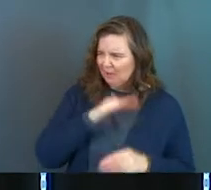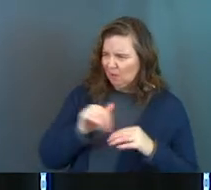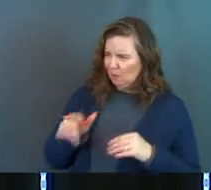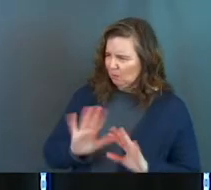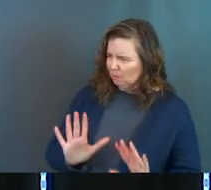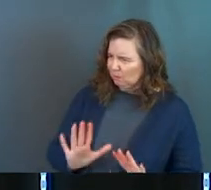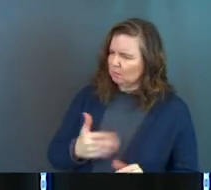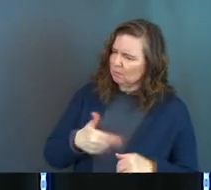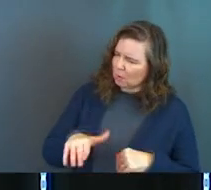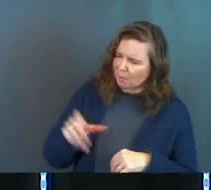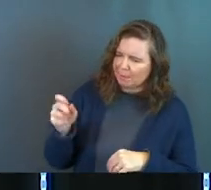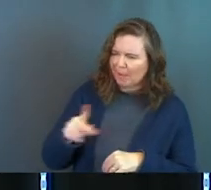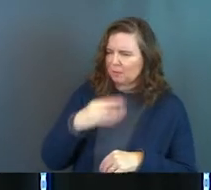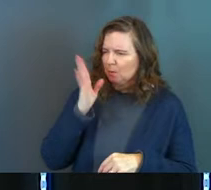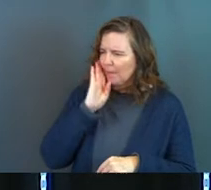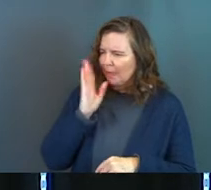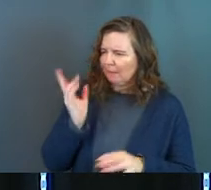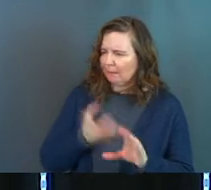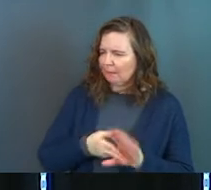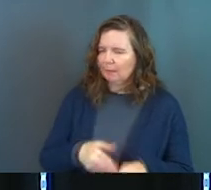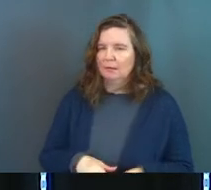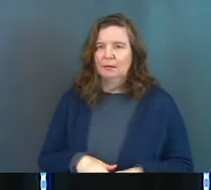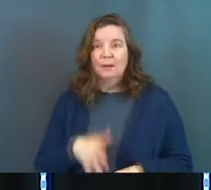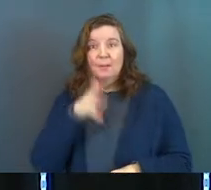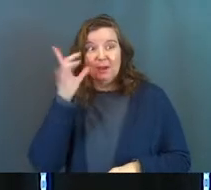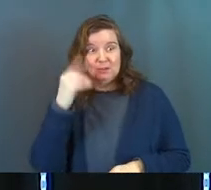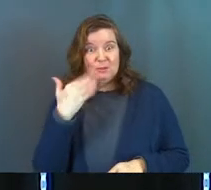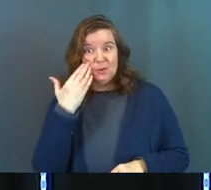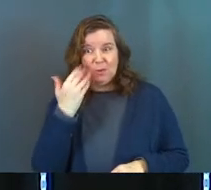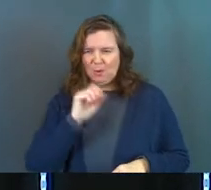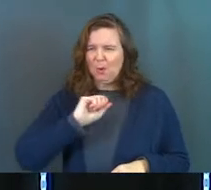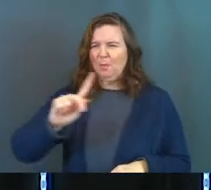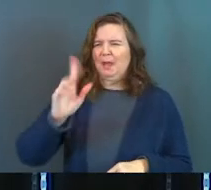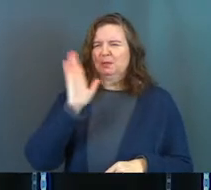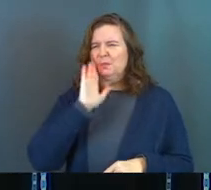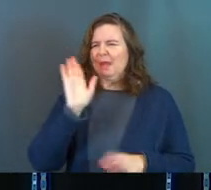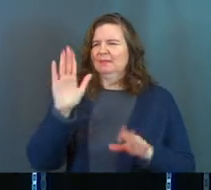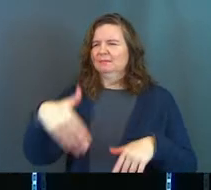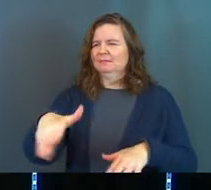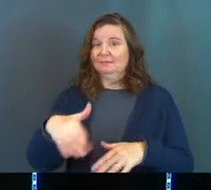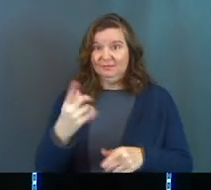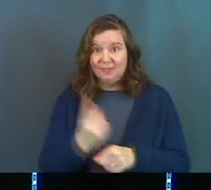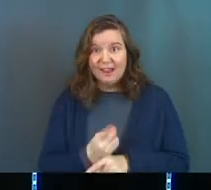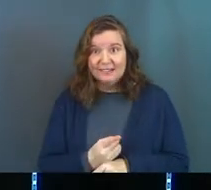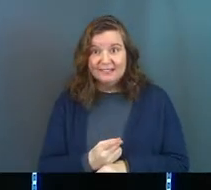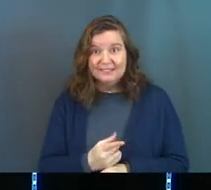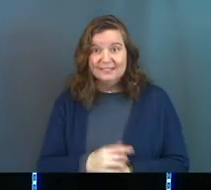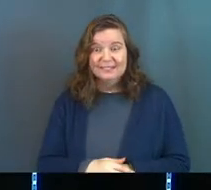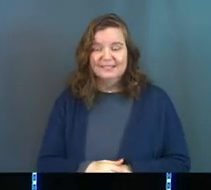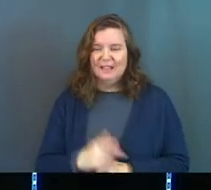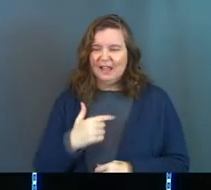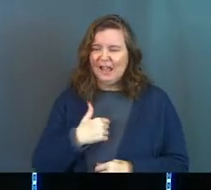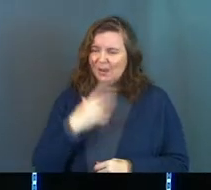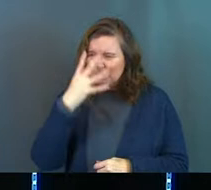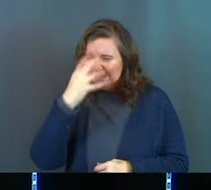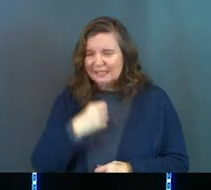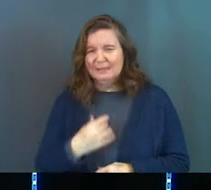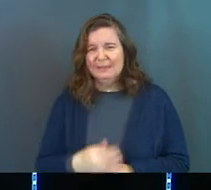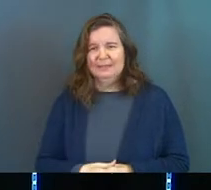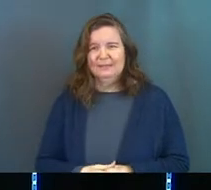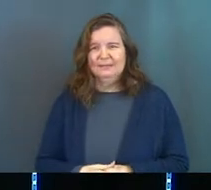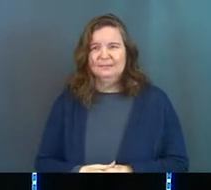Eli replied. Go back to bed. Where are the parents at? Go back to bed. Amen? I was